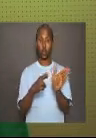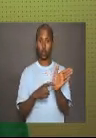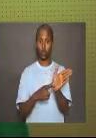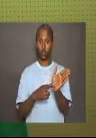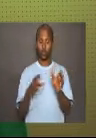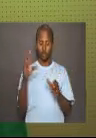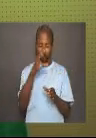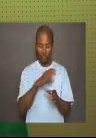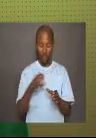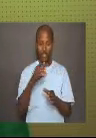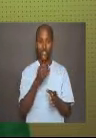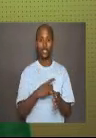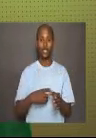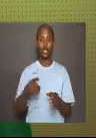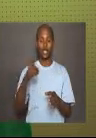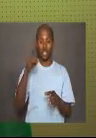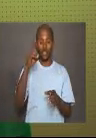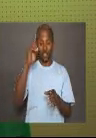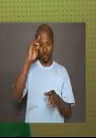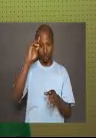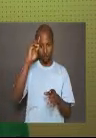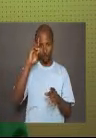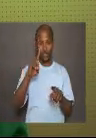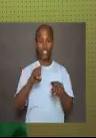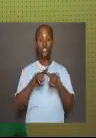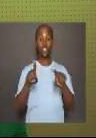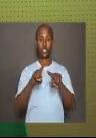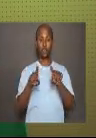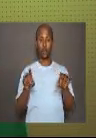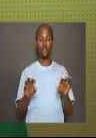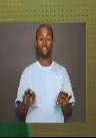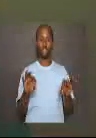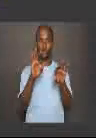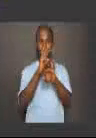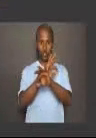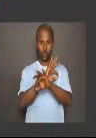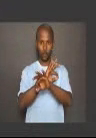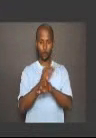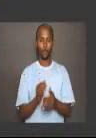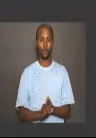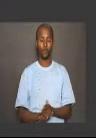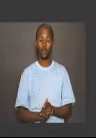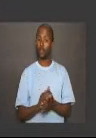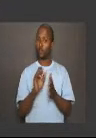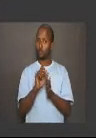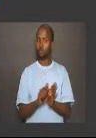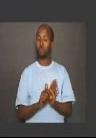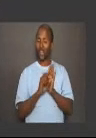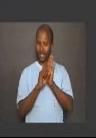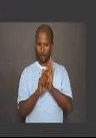derivative of the product of differentiable functions. For